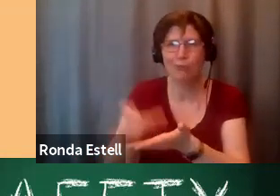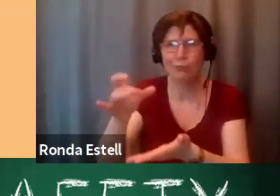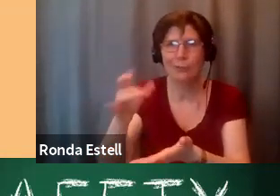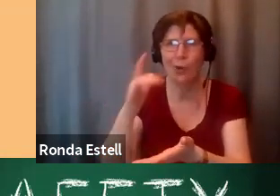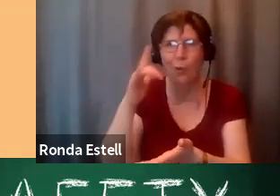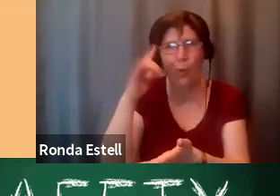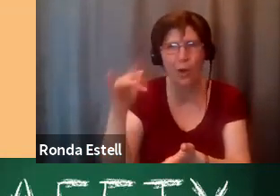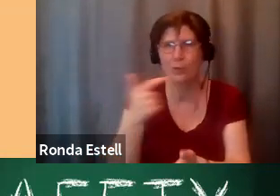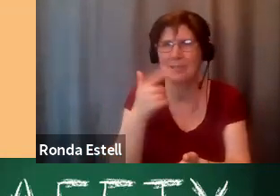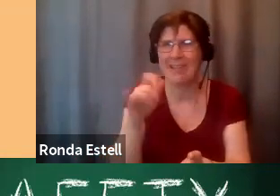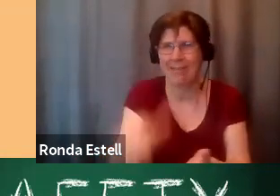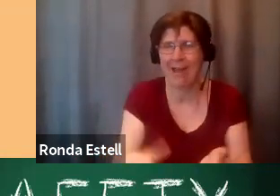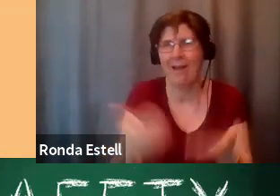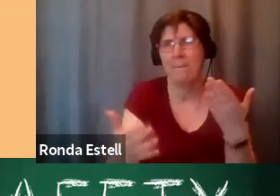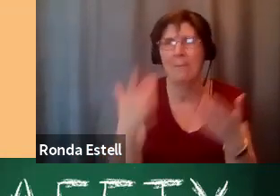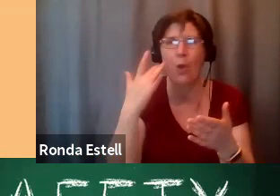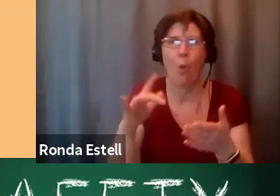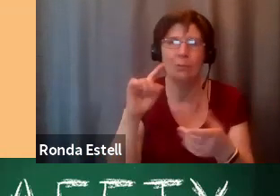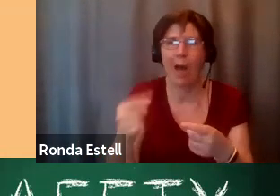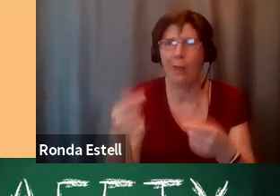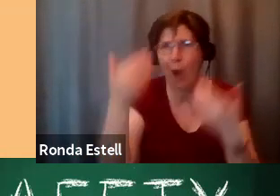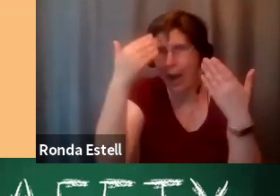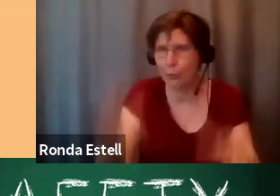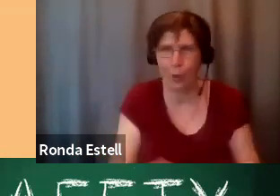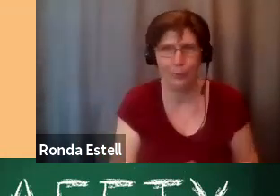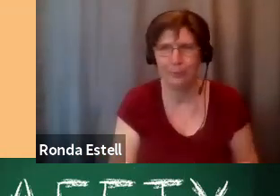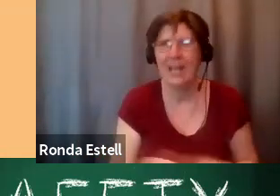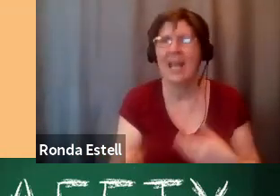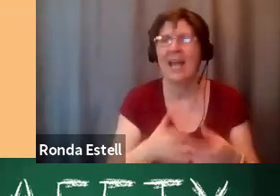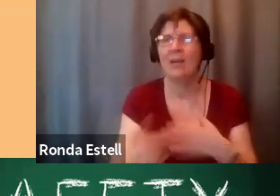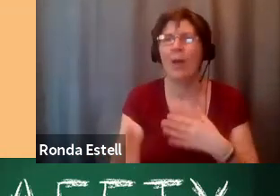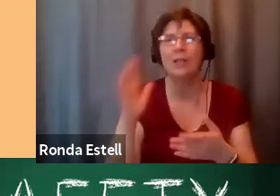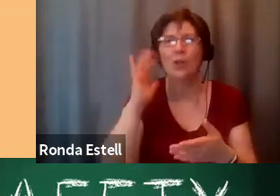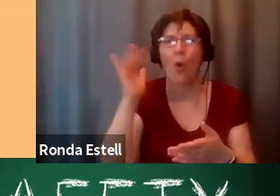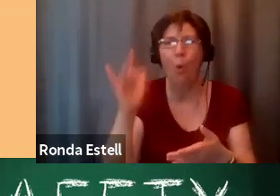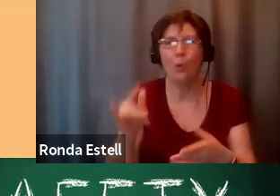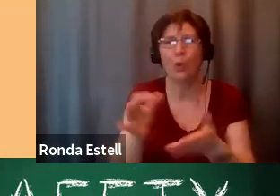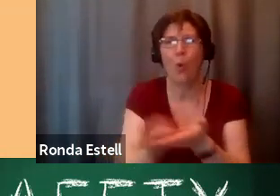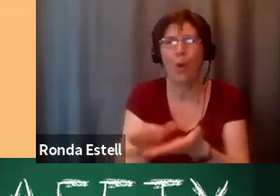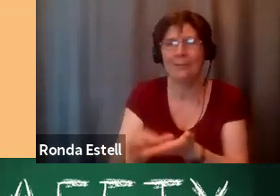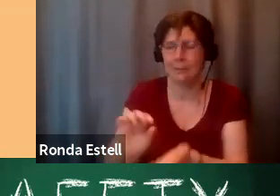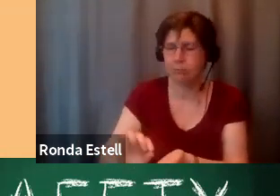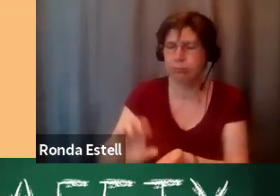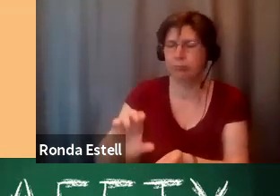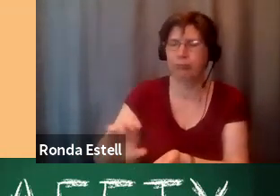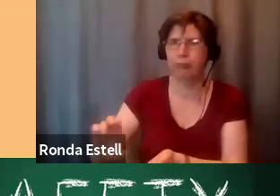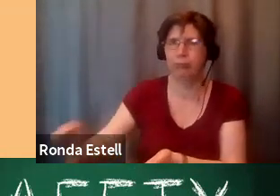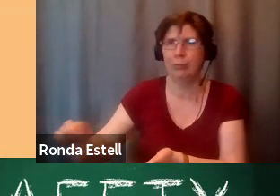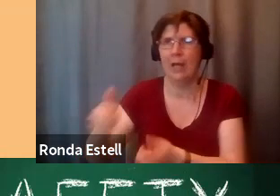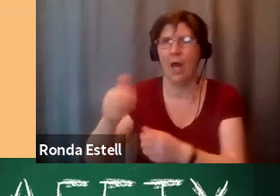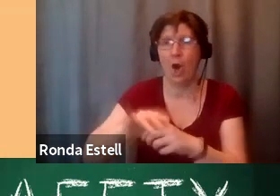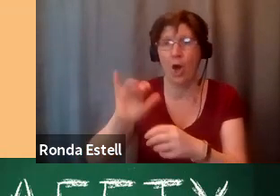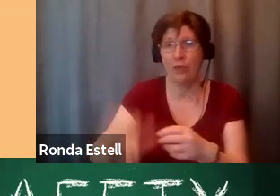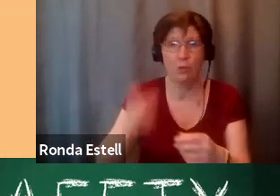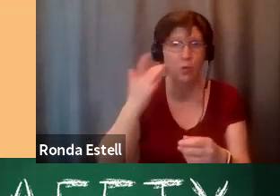quarters. It might be the gold dollar. I don't know. It's gold coins stacked up in rows. And on it, it